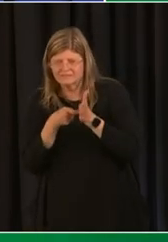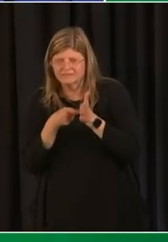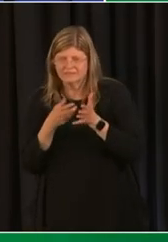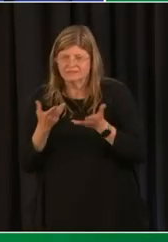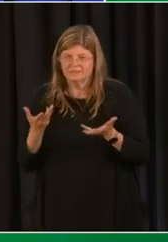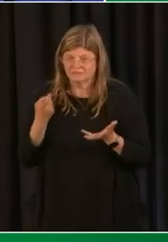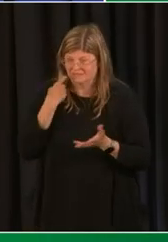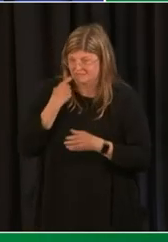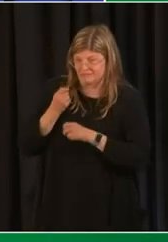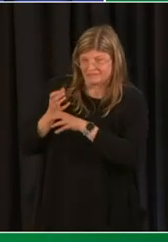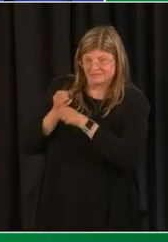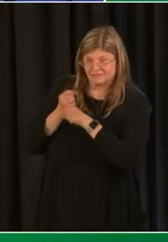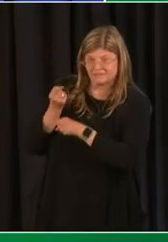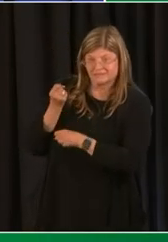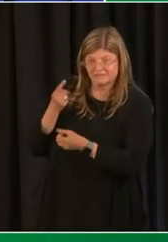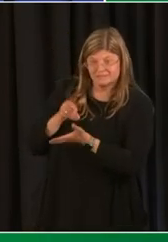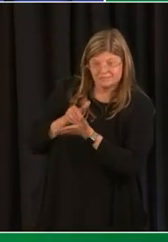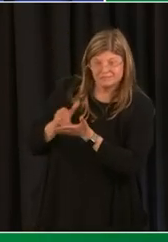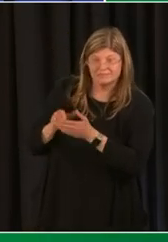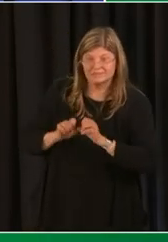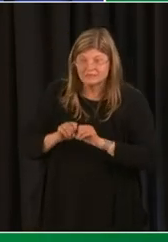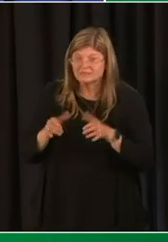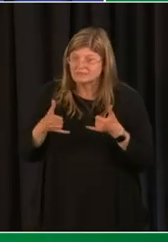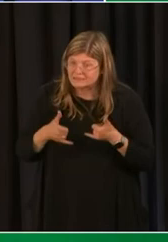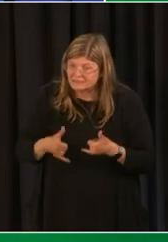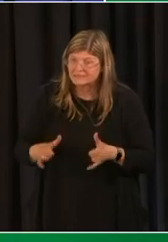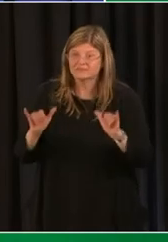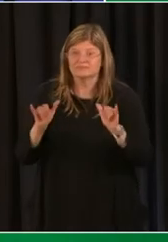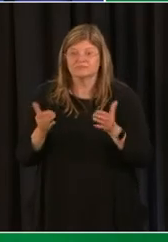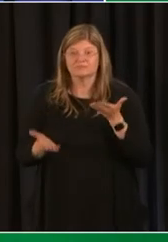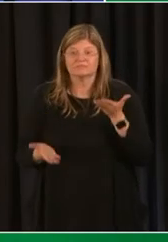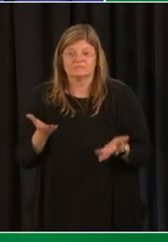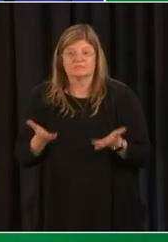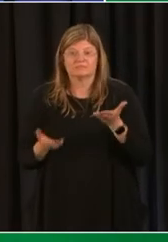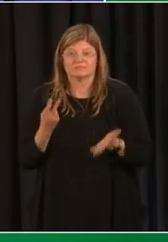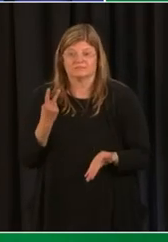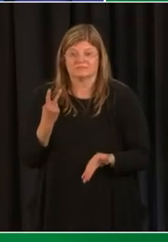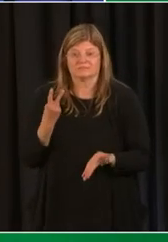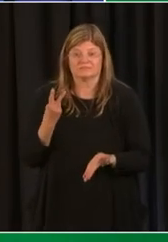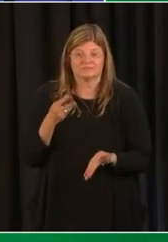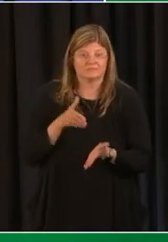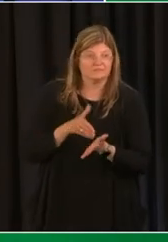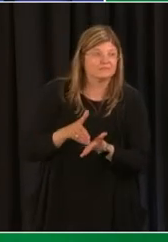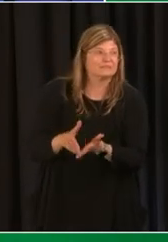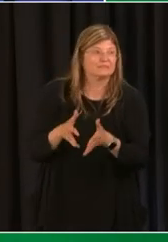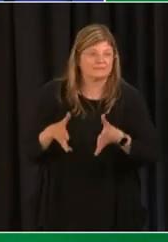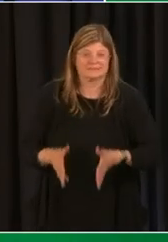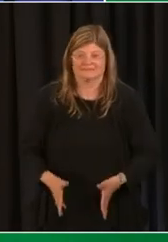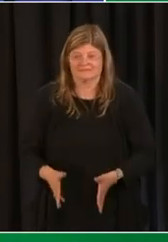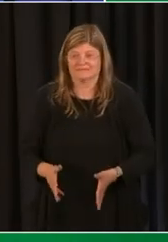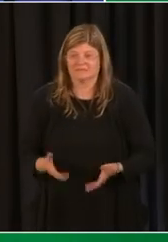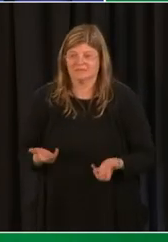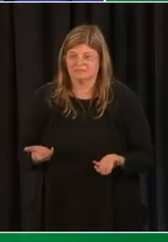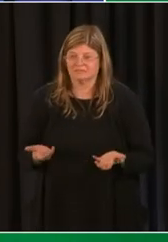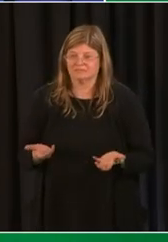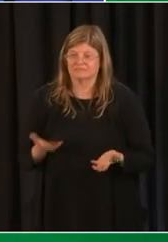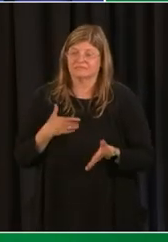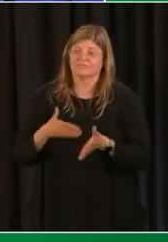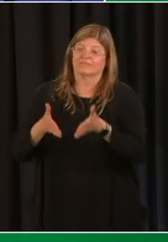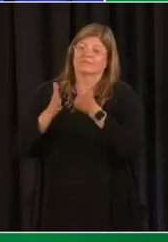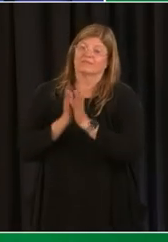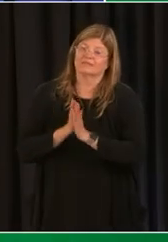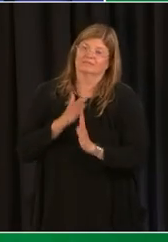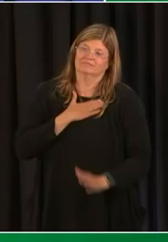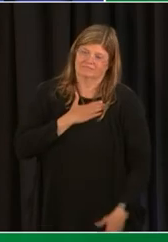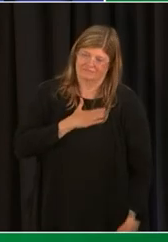get 11 million out, and we still have maybe 2 million left over. So I am asking